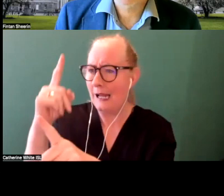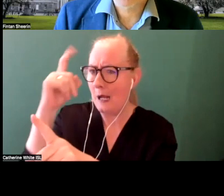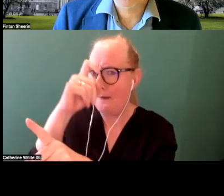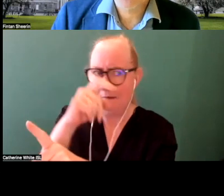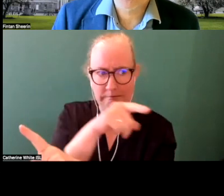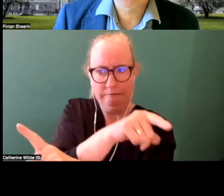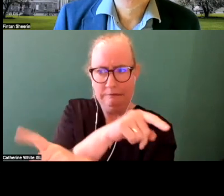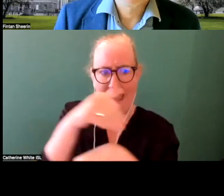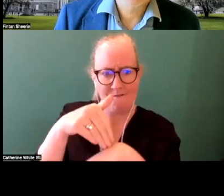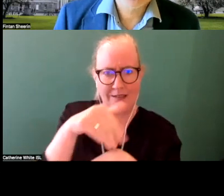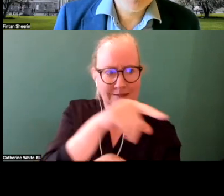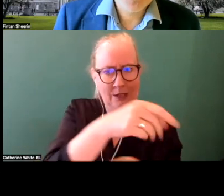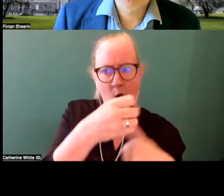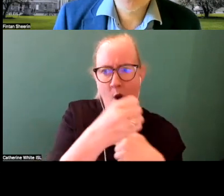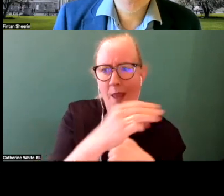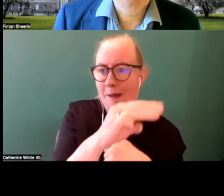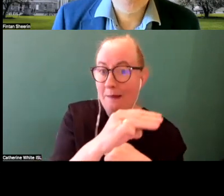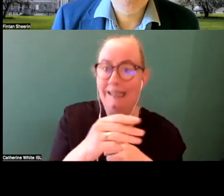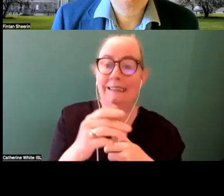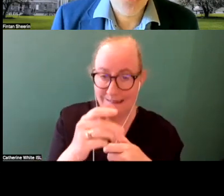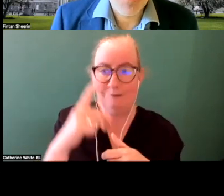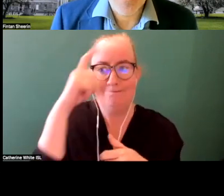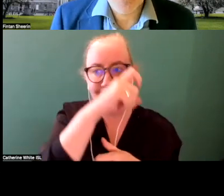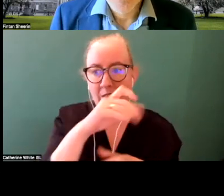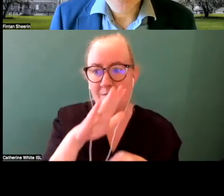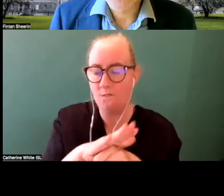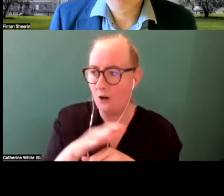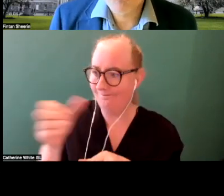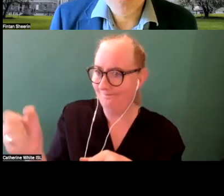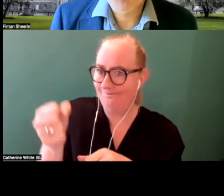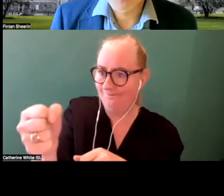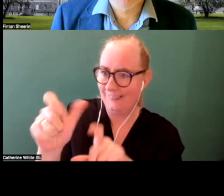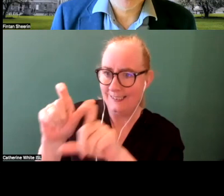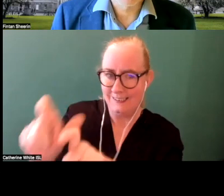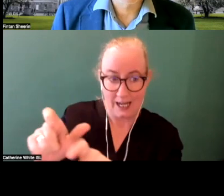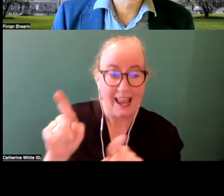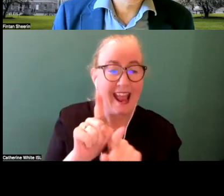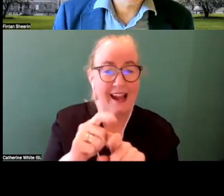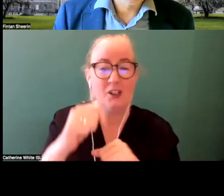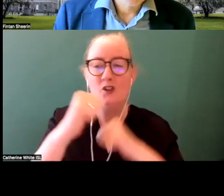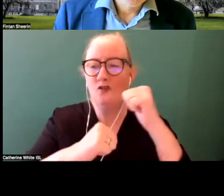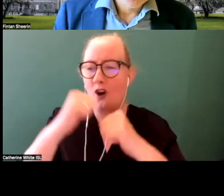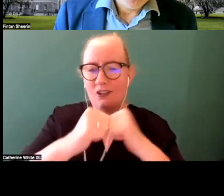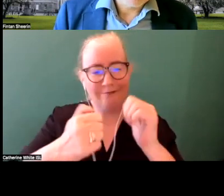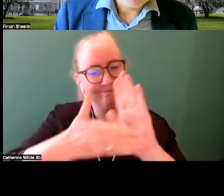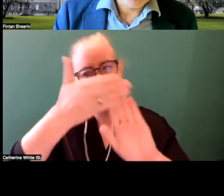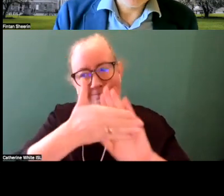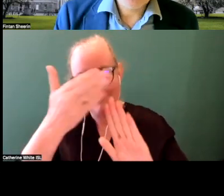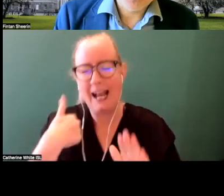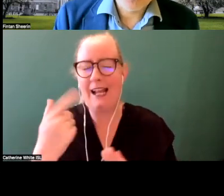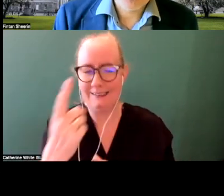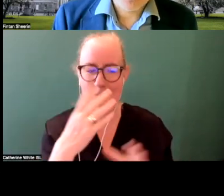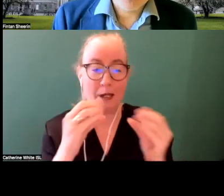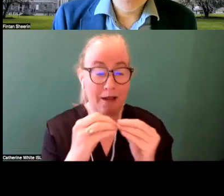then that's a challenge maintaining somebody to age in place, and the structural issues I've referred to as well. Some